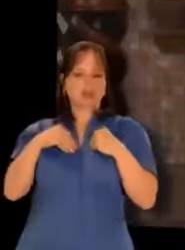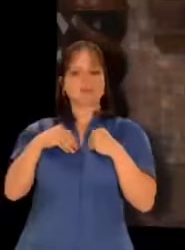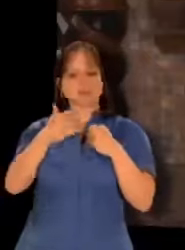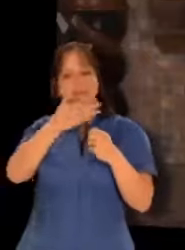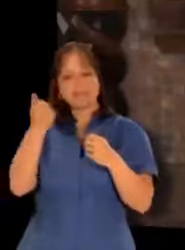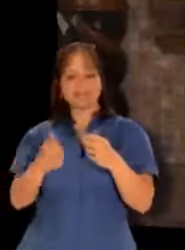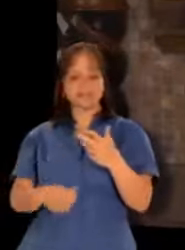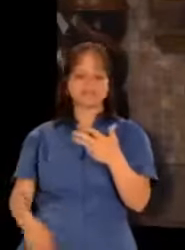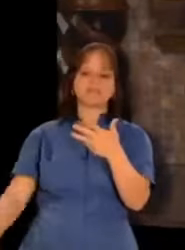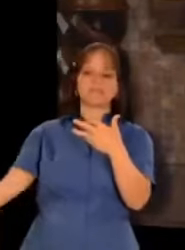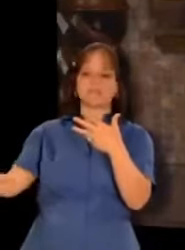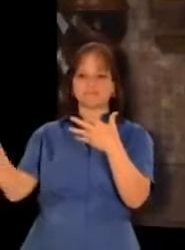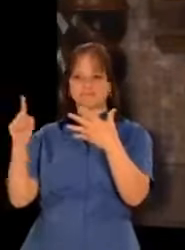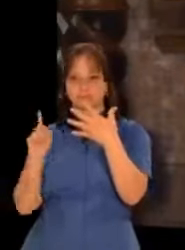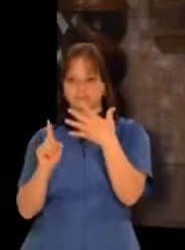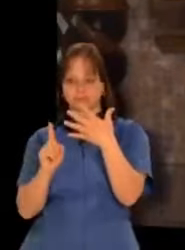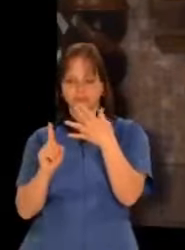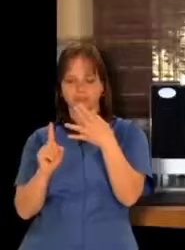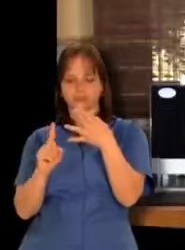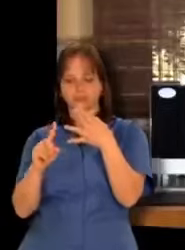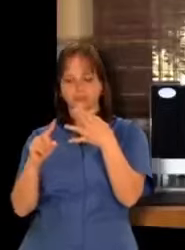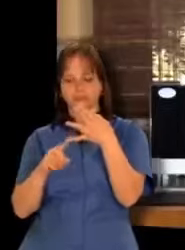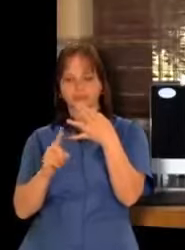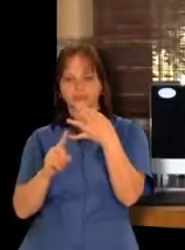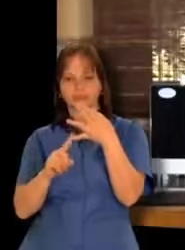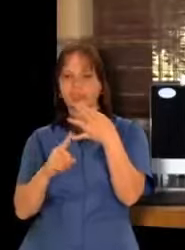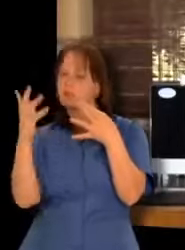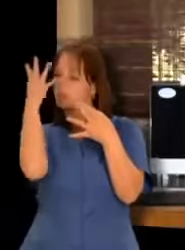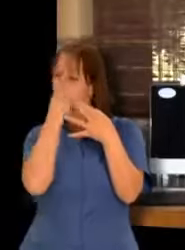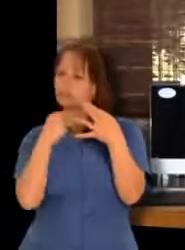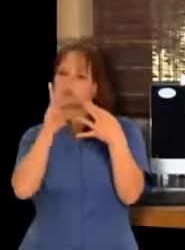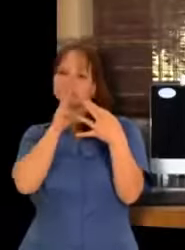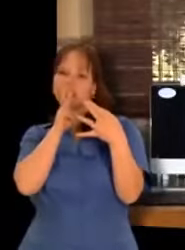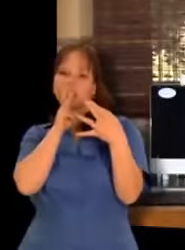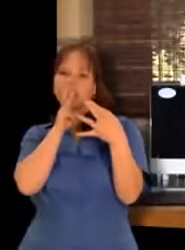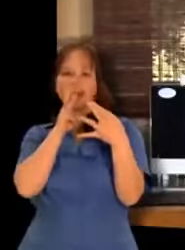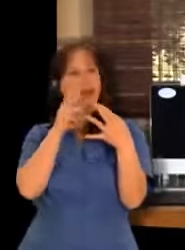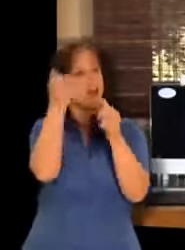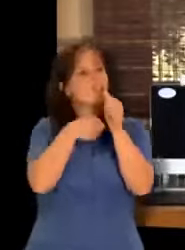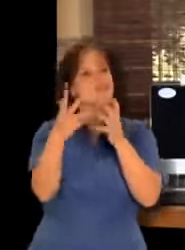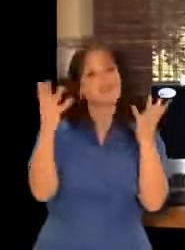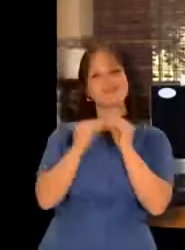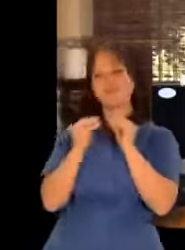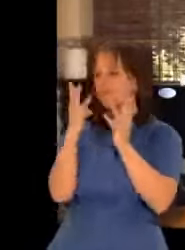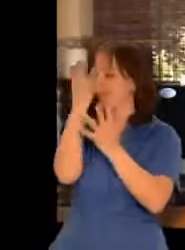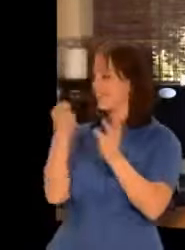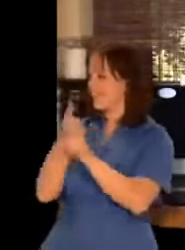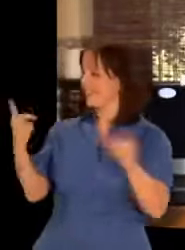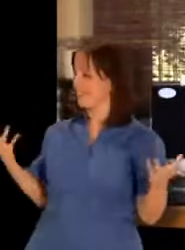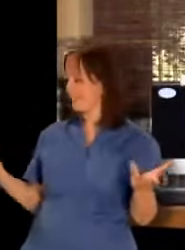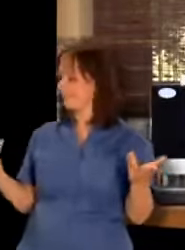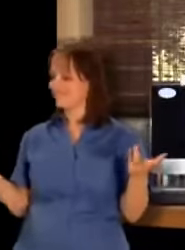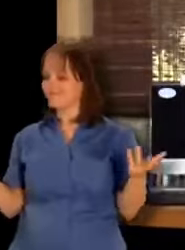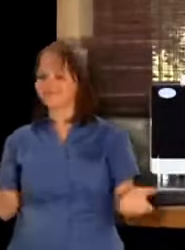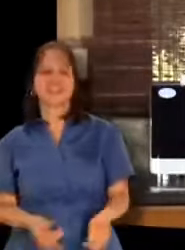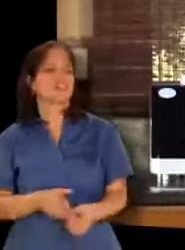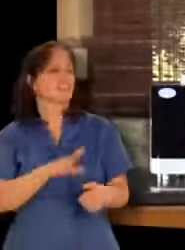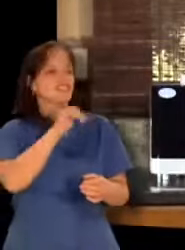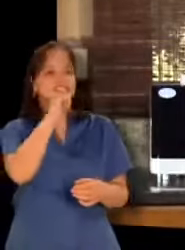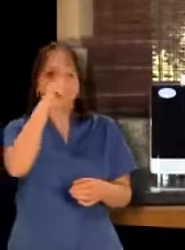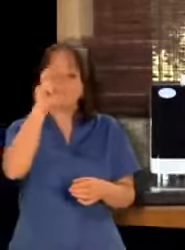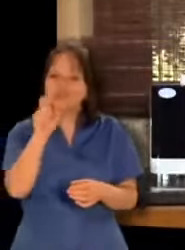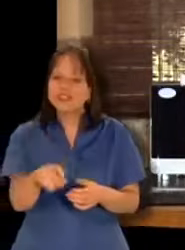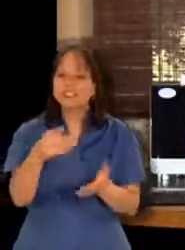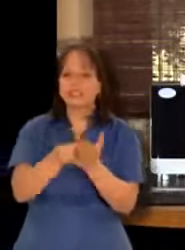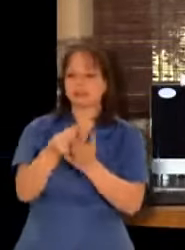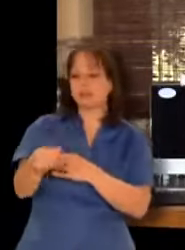water. Beauty water. Beauty water. So everybody wants to look more beautiful, right? So you never have to buy toners